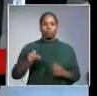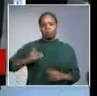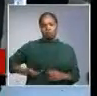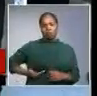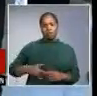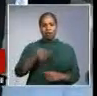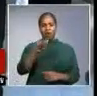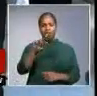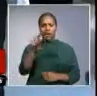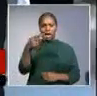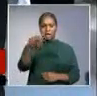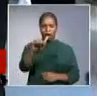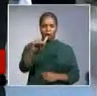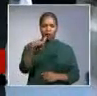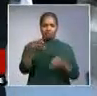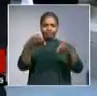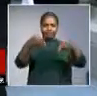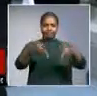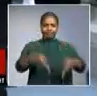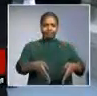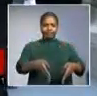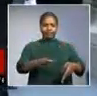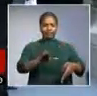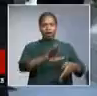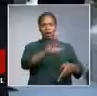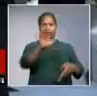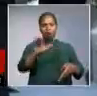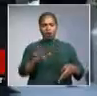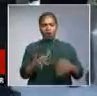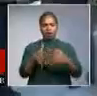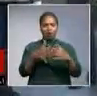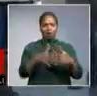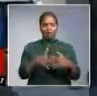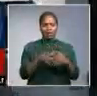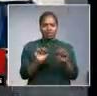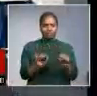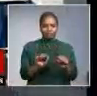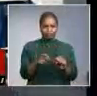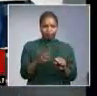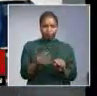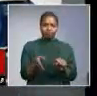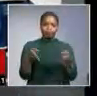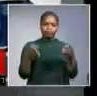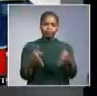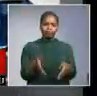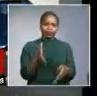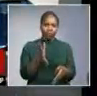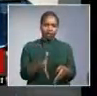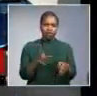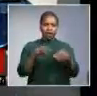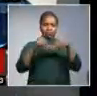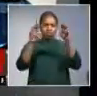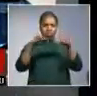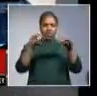Aretha Franklin's body has arrived at an African-American museum in her hometown of Detroit. She'll lie in state at the museum